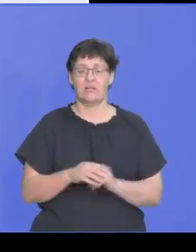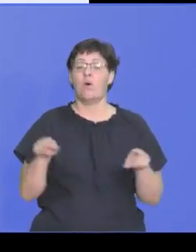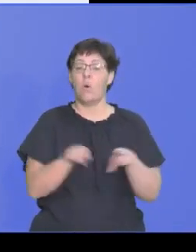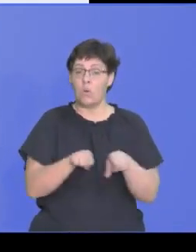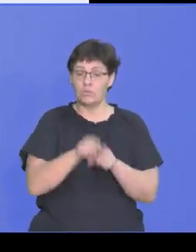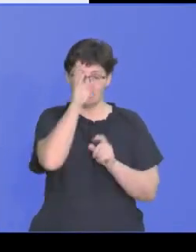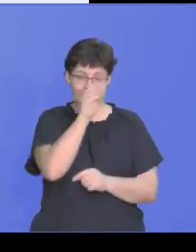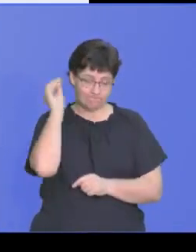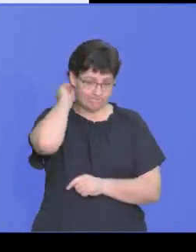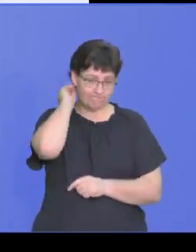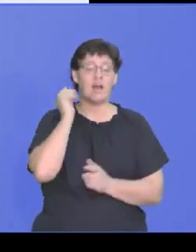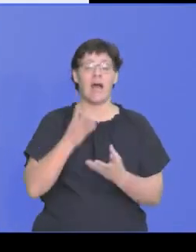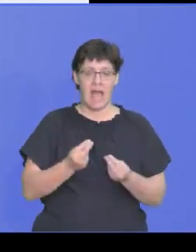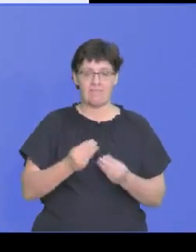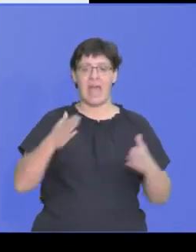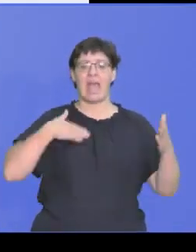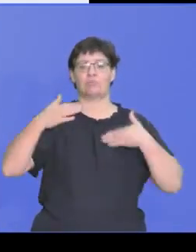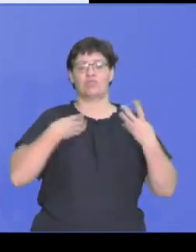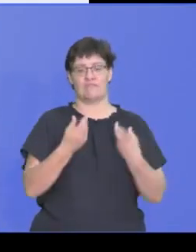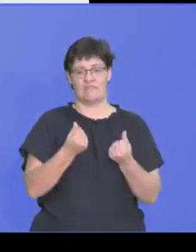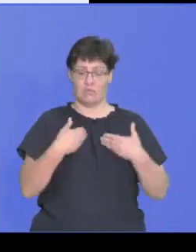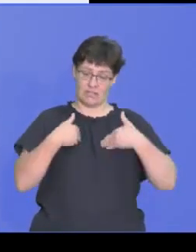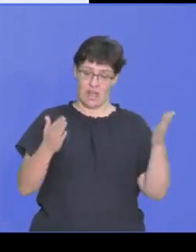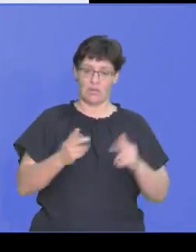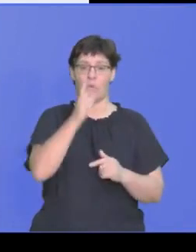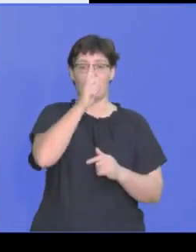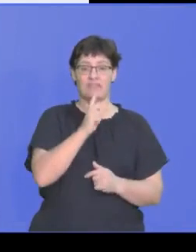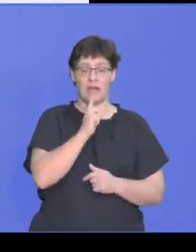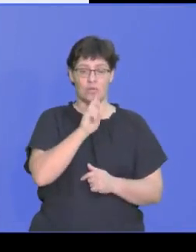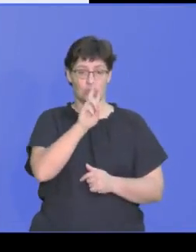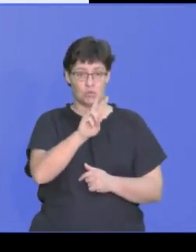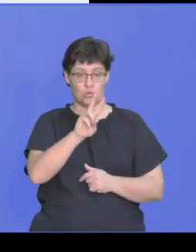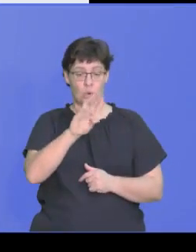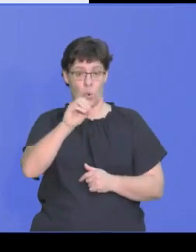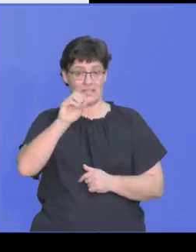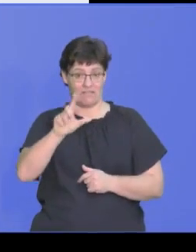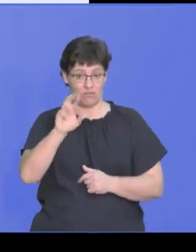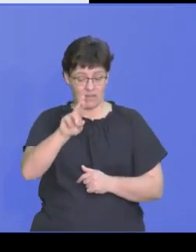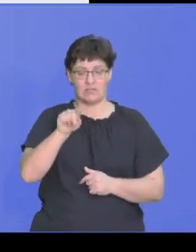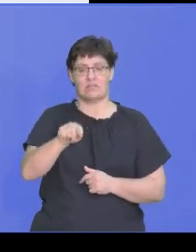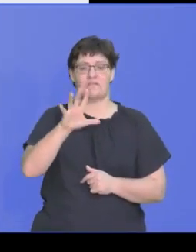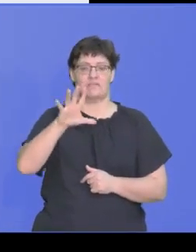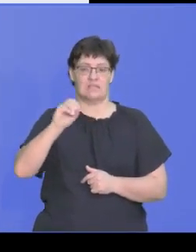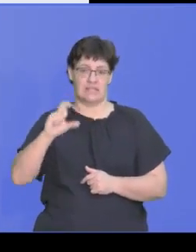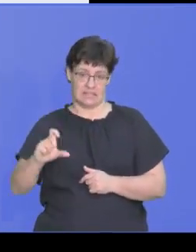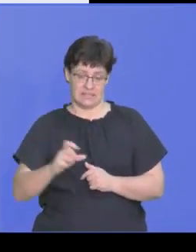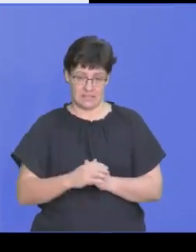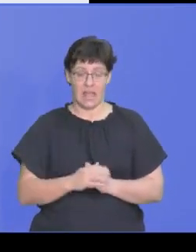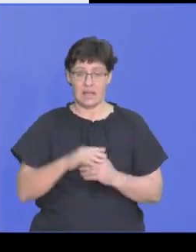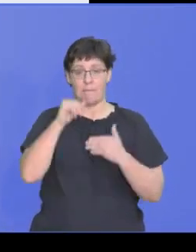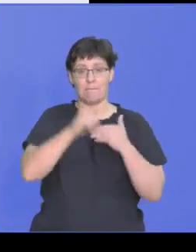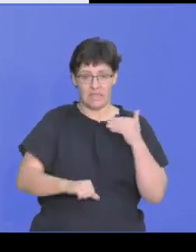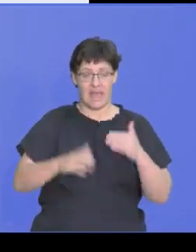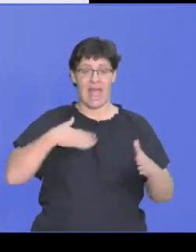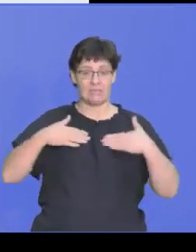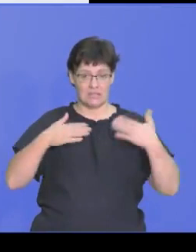we need to note there's initial administration fees of 1,207 Rand and 50 cents and a